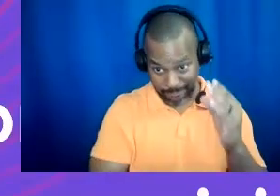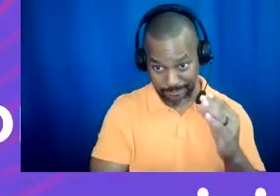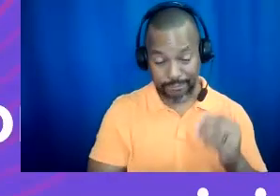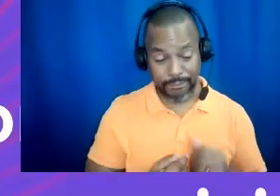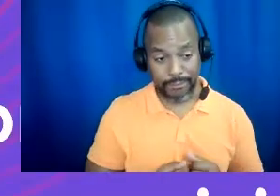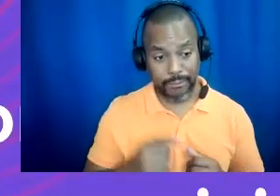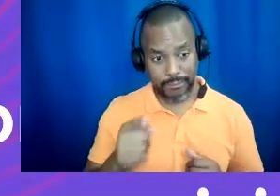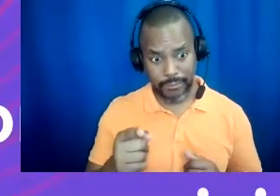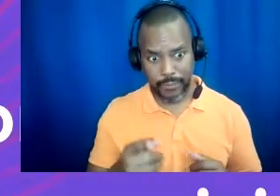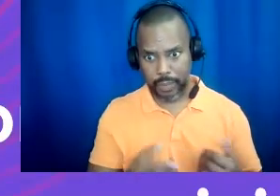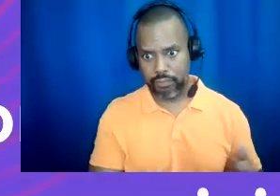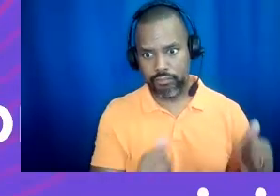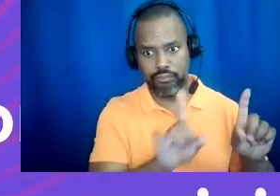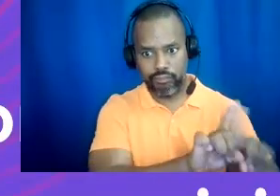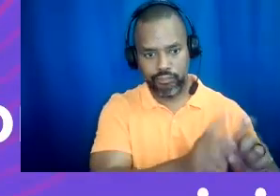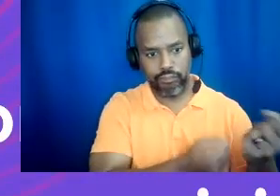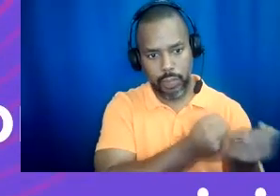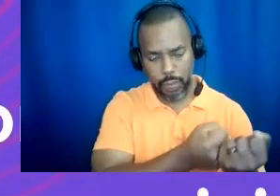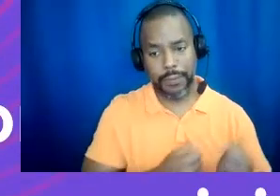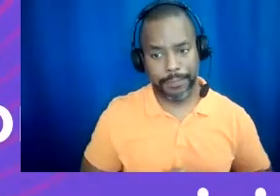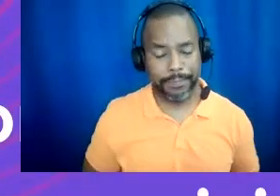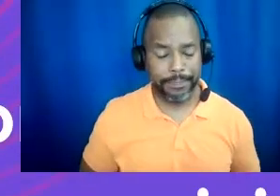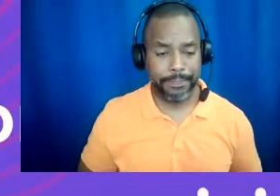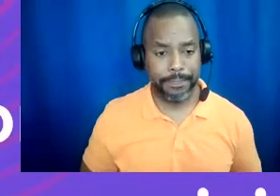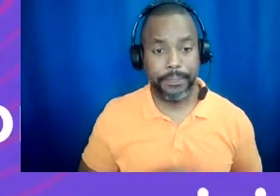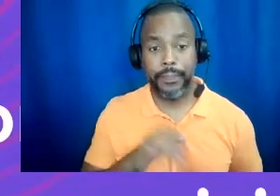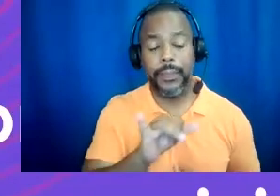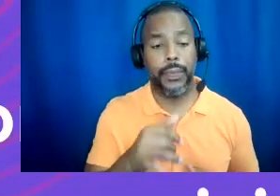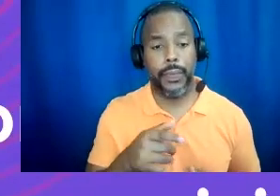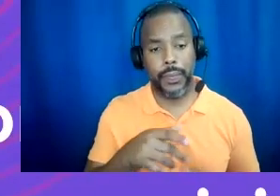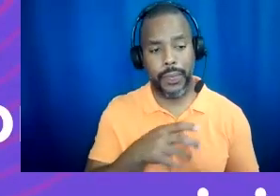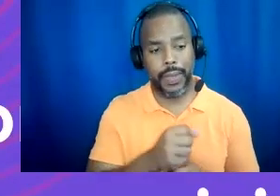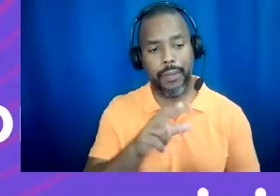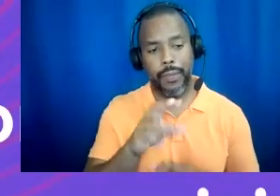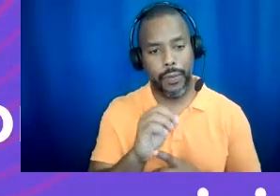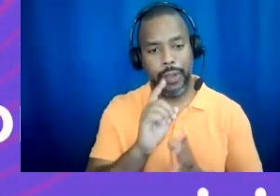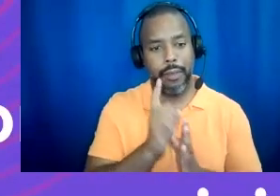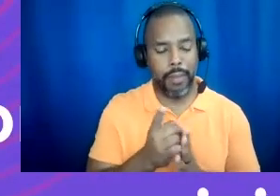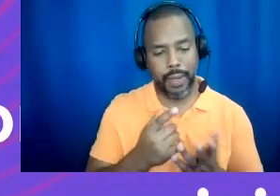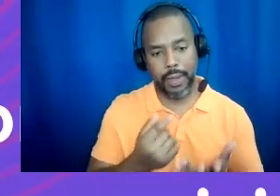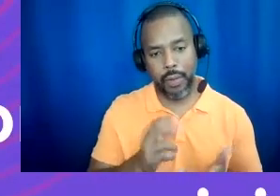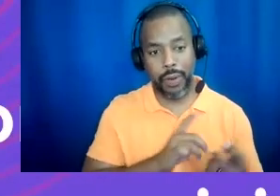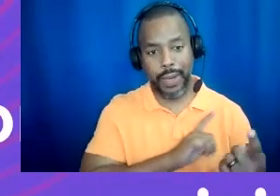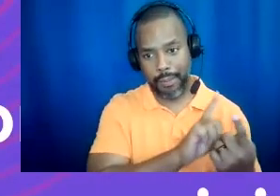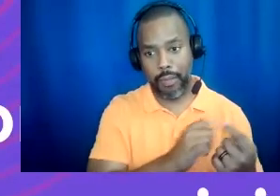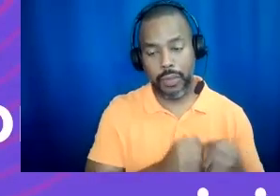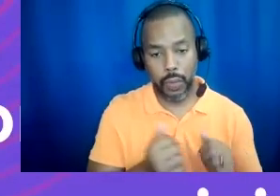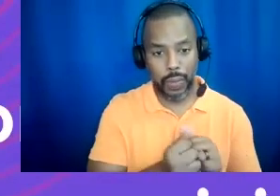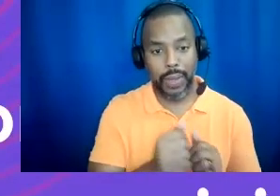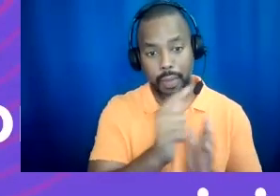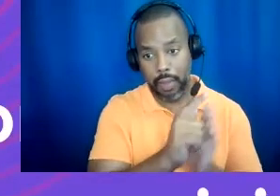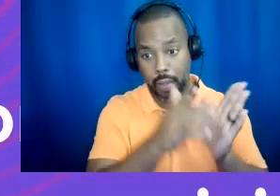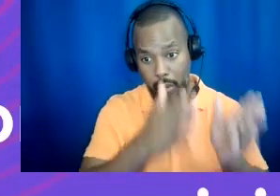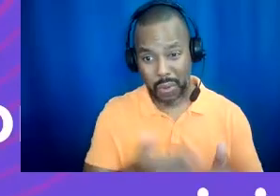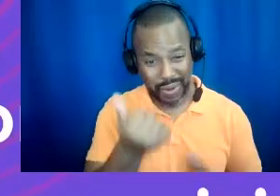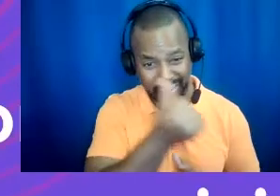have encountered a situation of identity theft. You can also get 30-minute phone or in-person consultations with a lawyer for help with